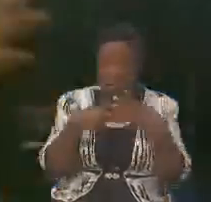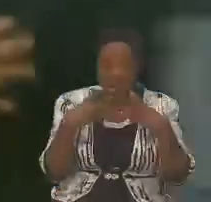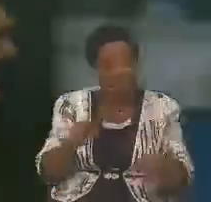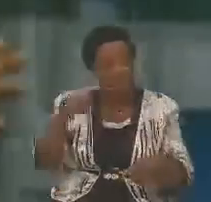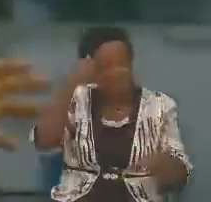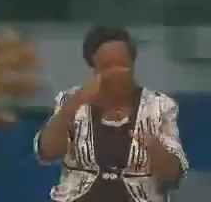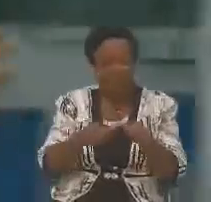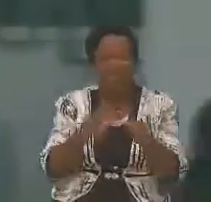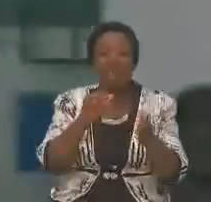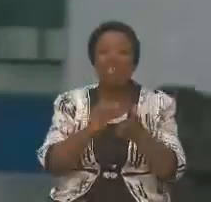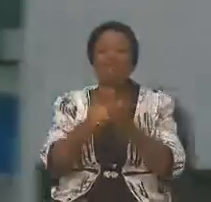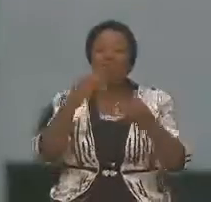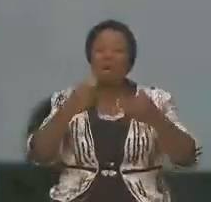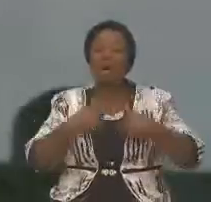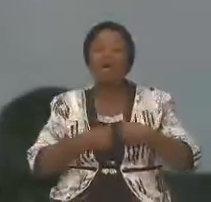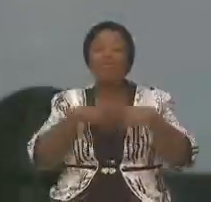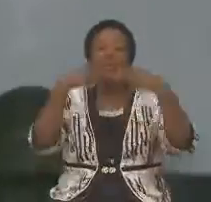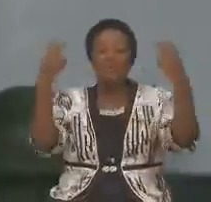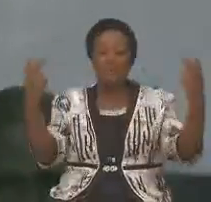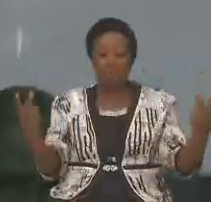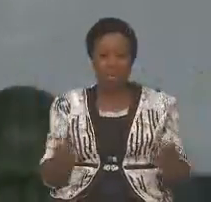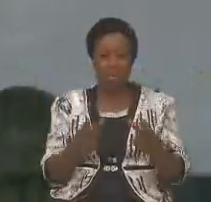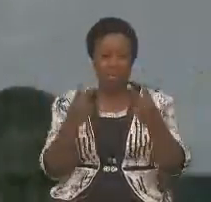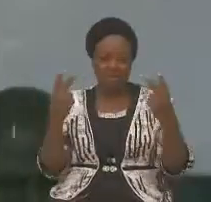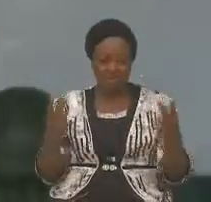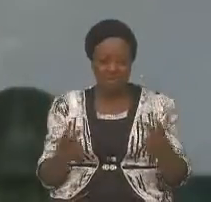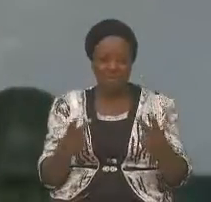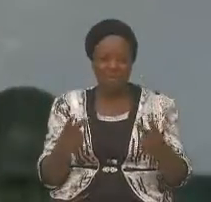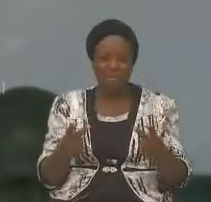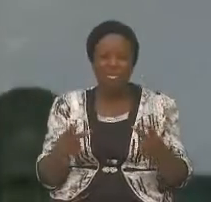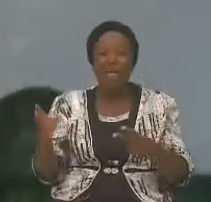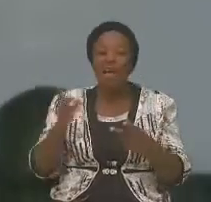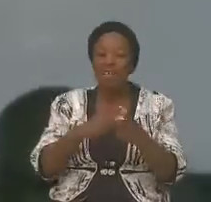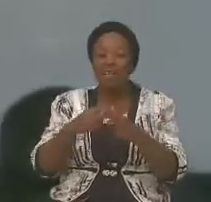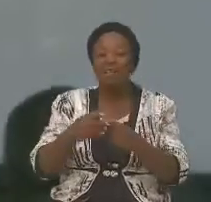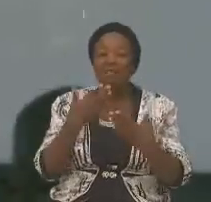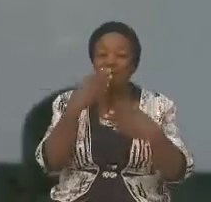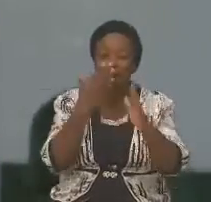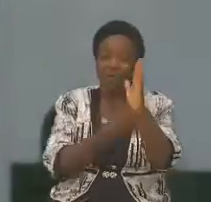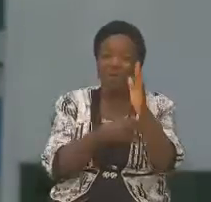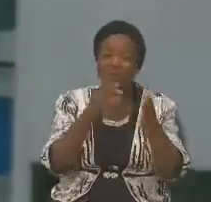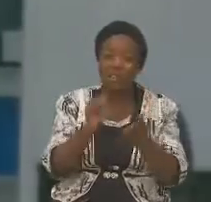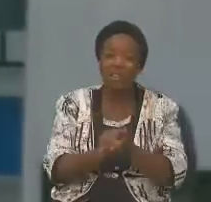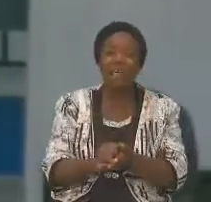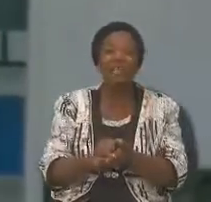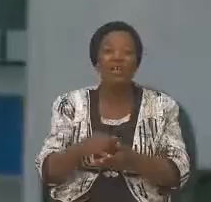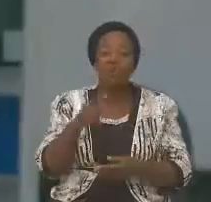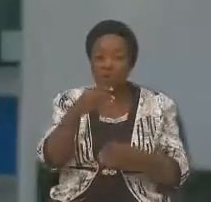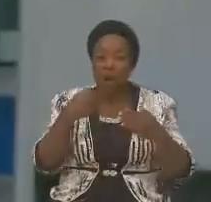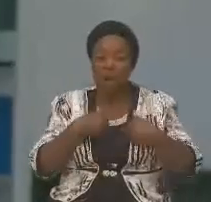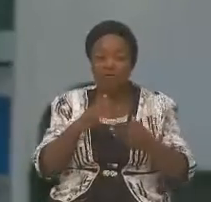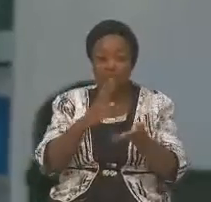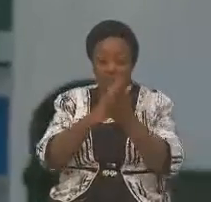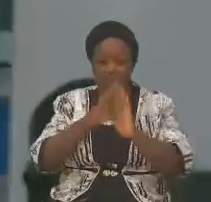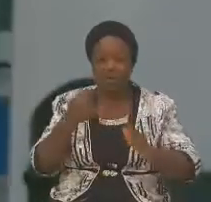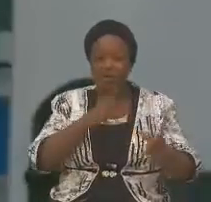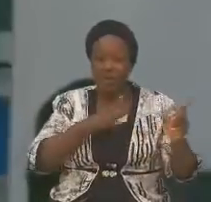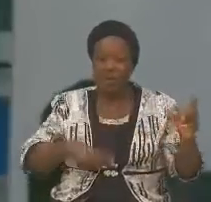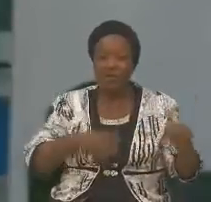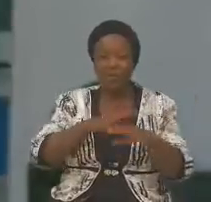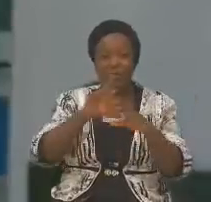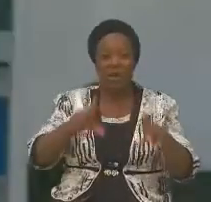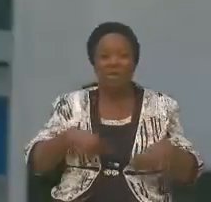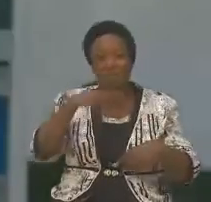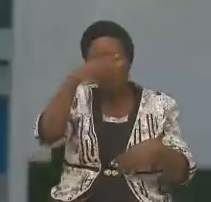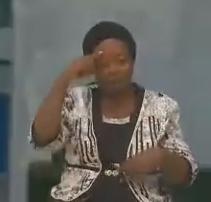the peace of God resting in your life. And thank God today he grants you peace, overflowing